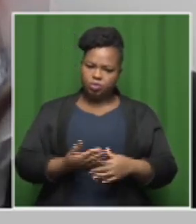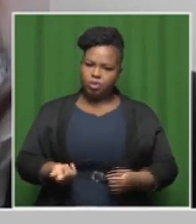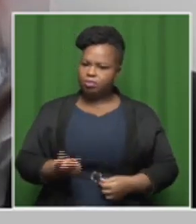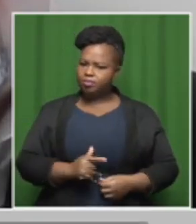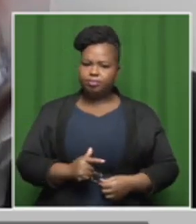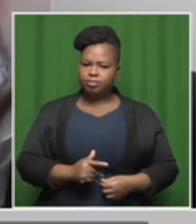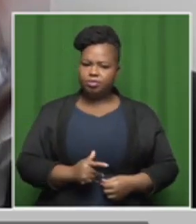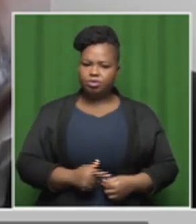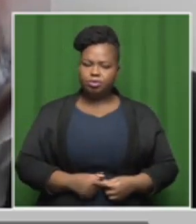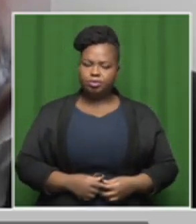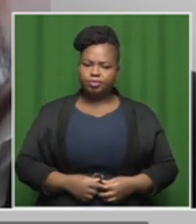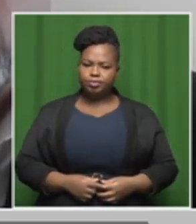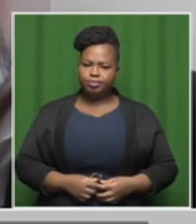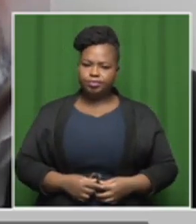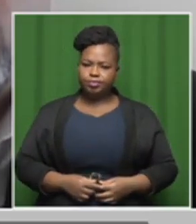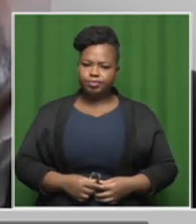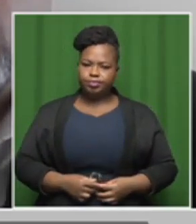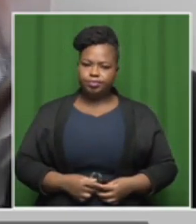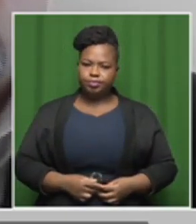as opposed to not?